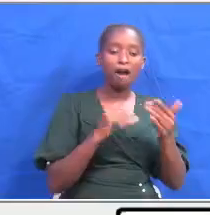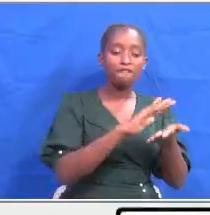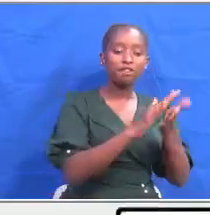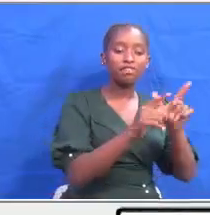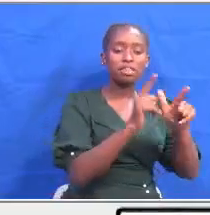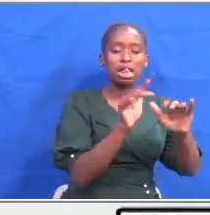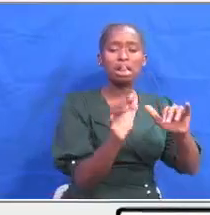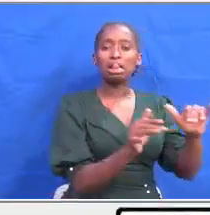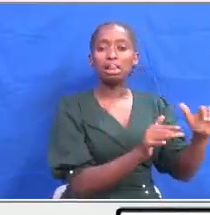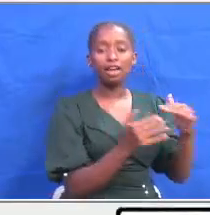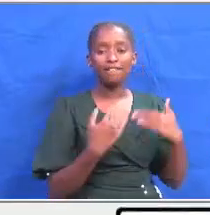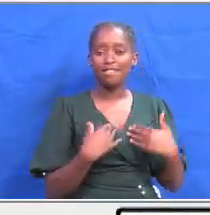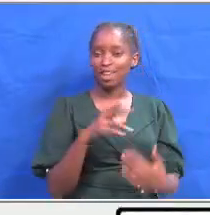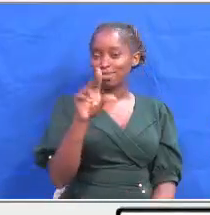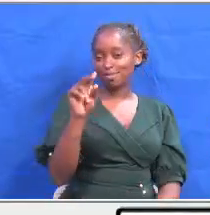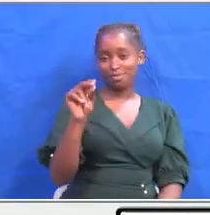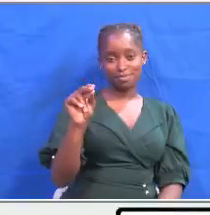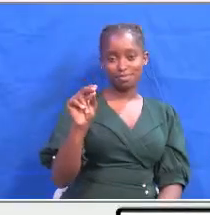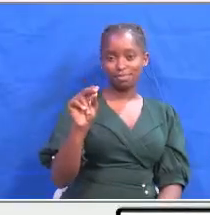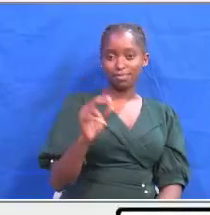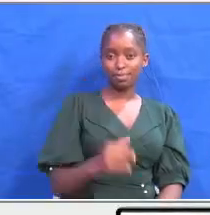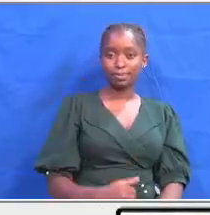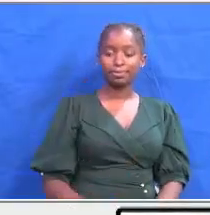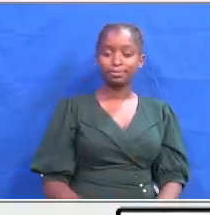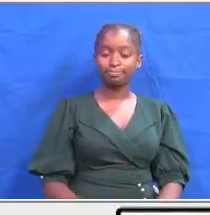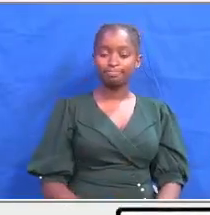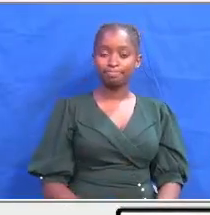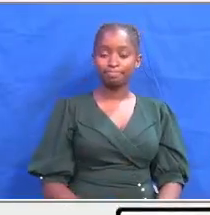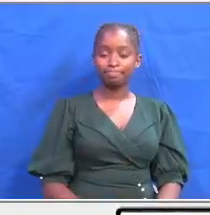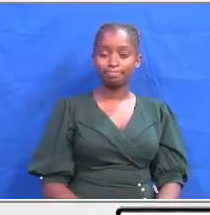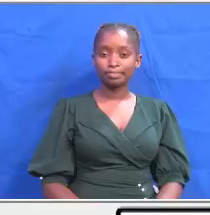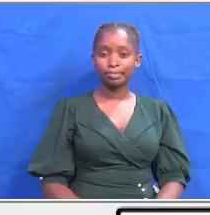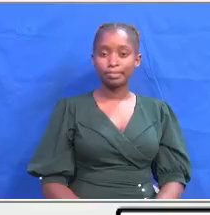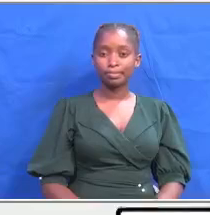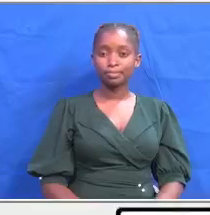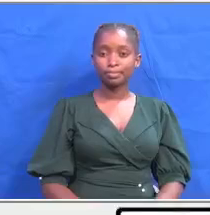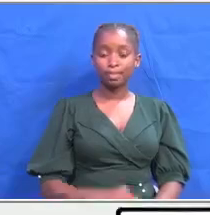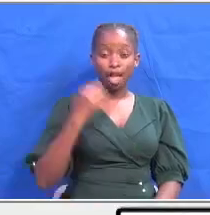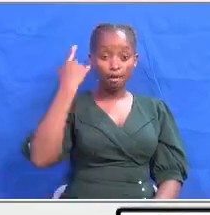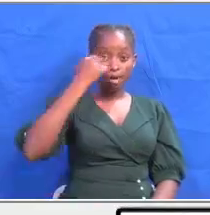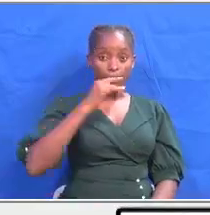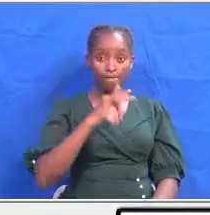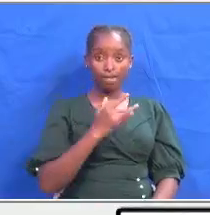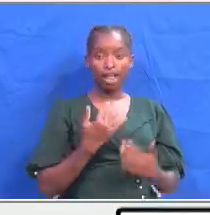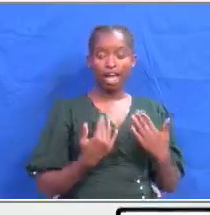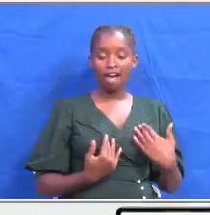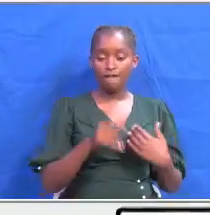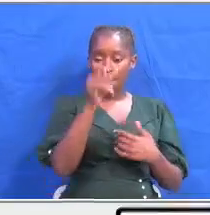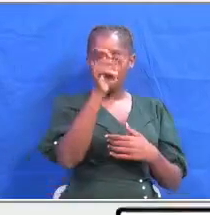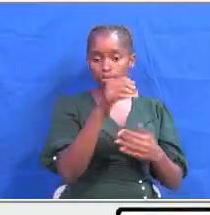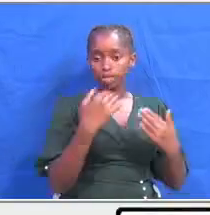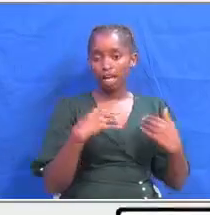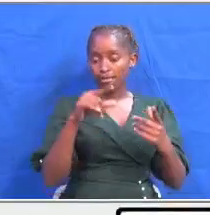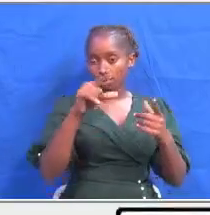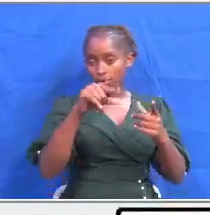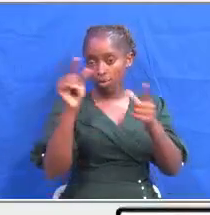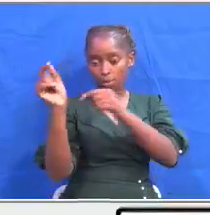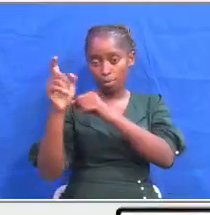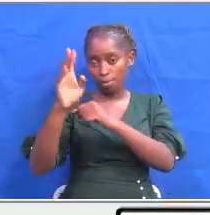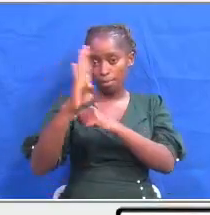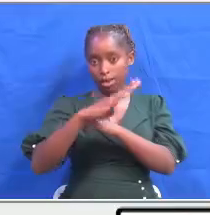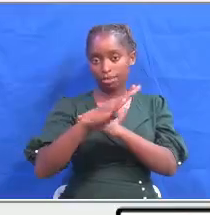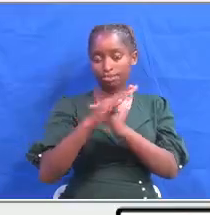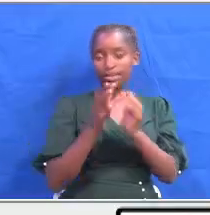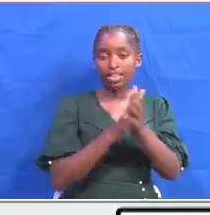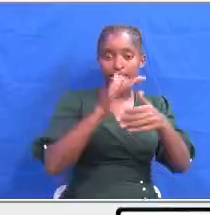Mm-hmm. But then, having said that, The possible replacement. For me, as the replacement should just go back to Central. Okay. The